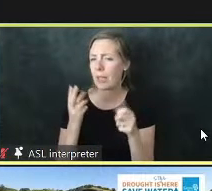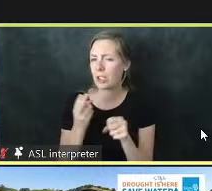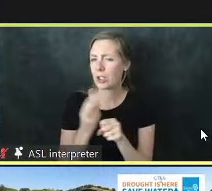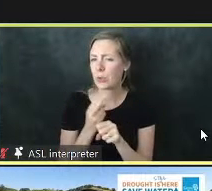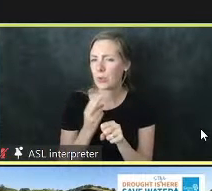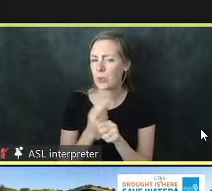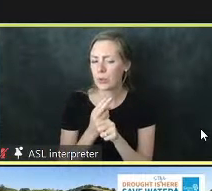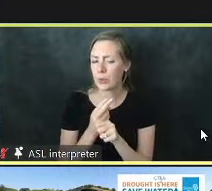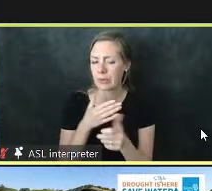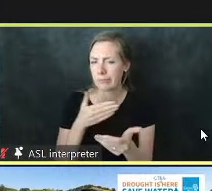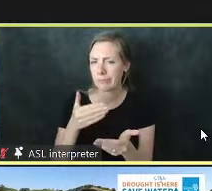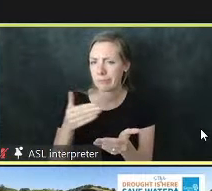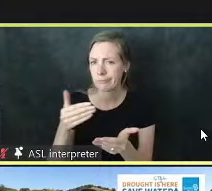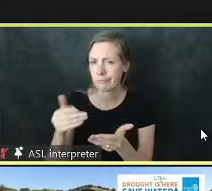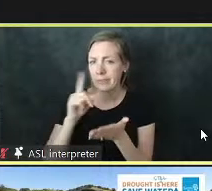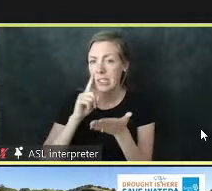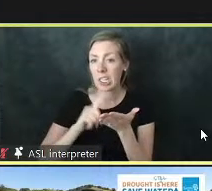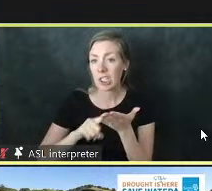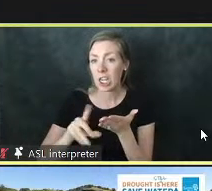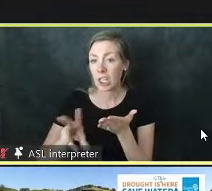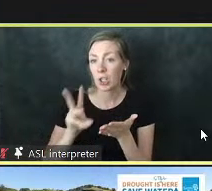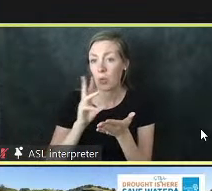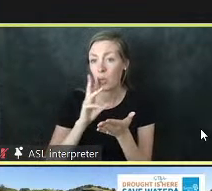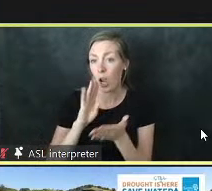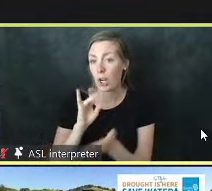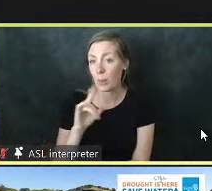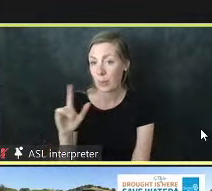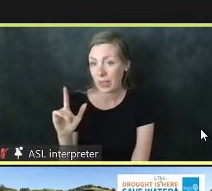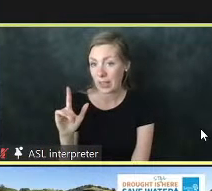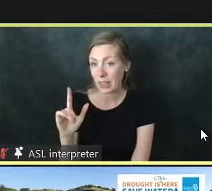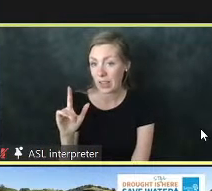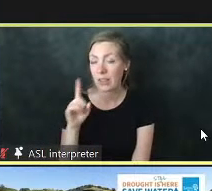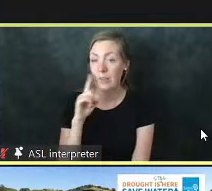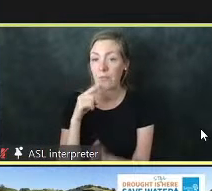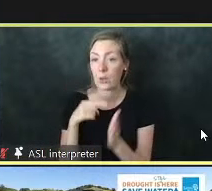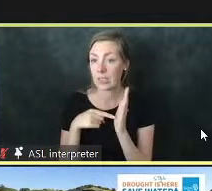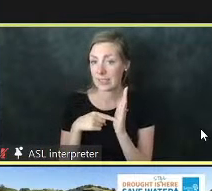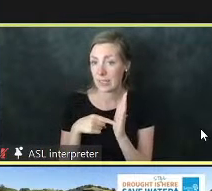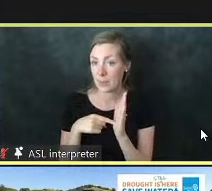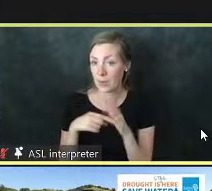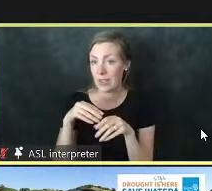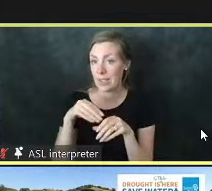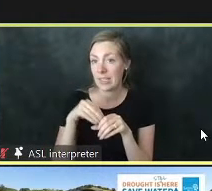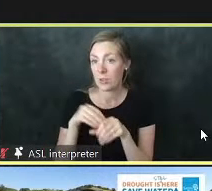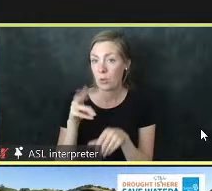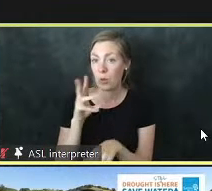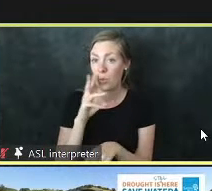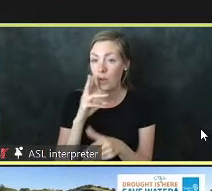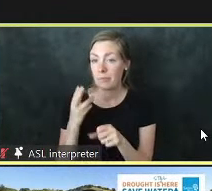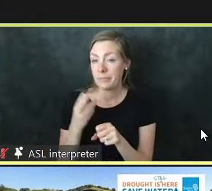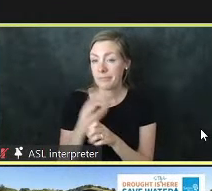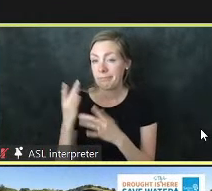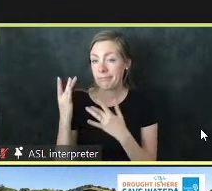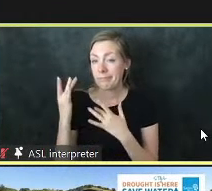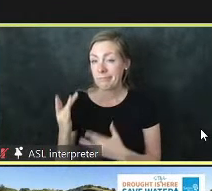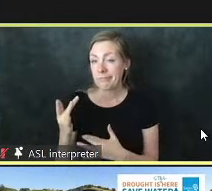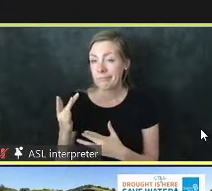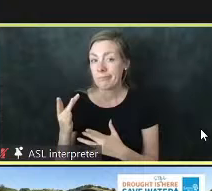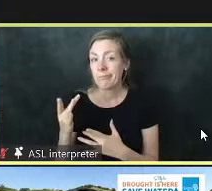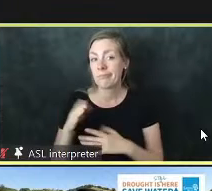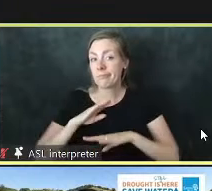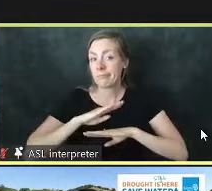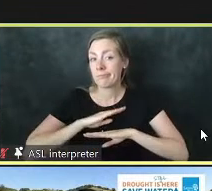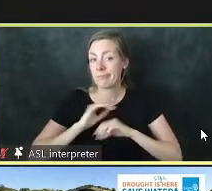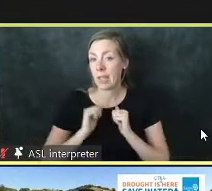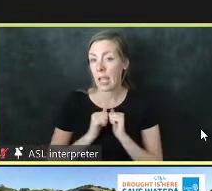and determine how much water you su, use. su bill, For example, indoor water use can typically be met by su using no